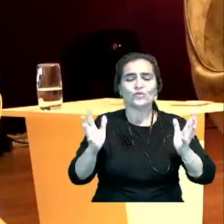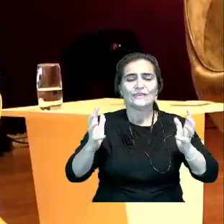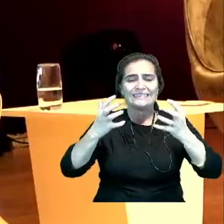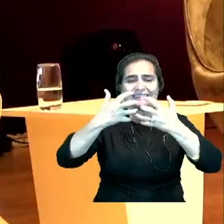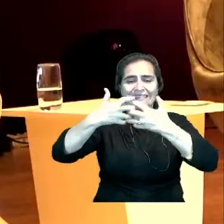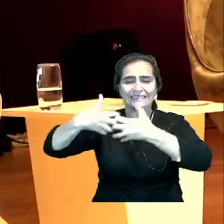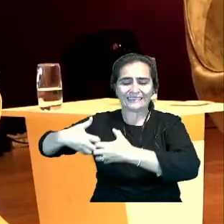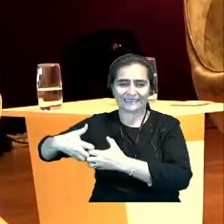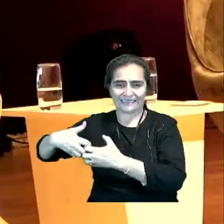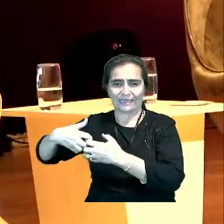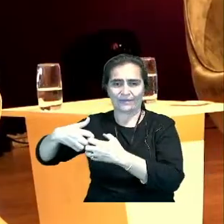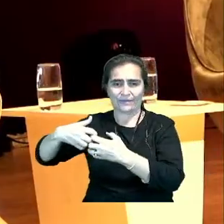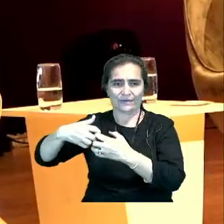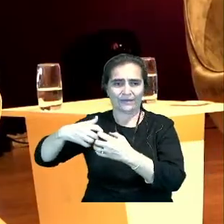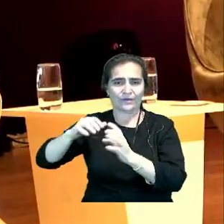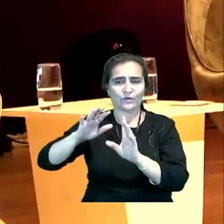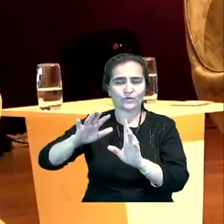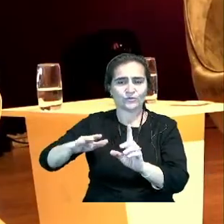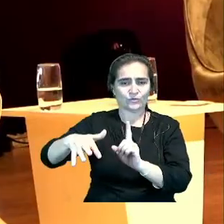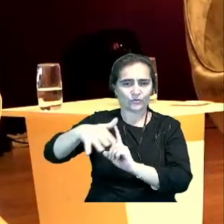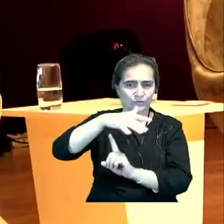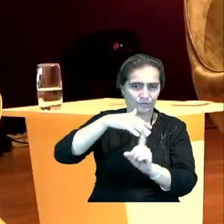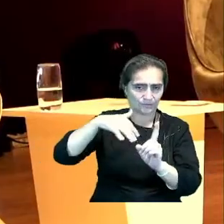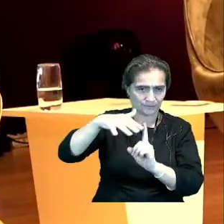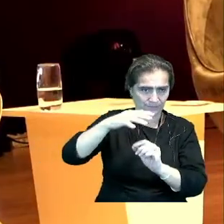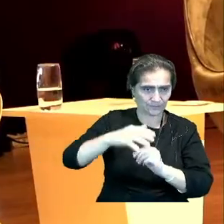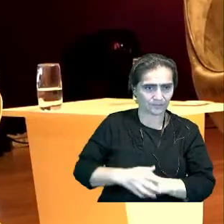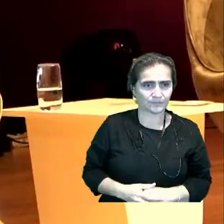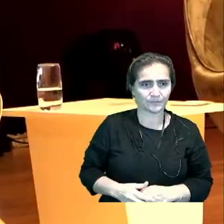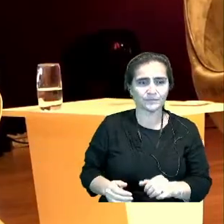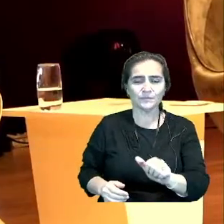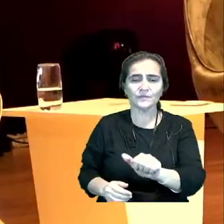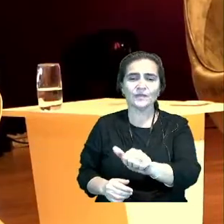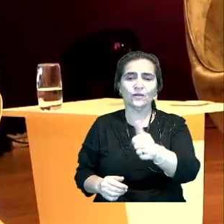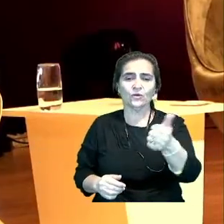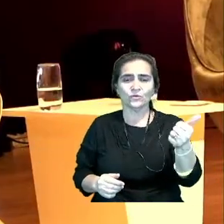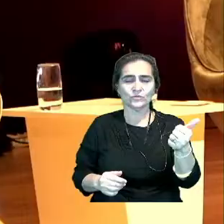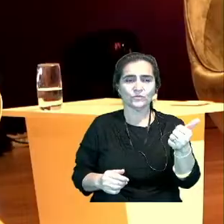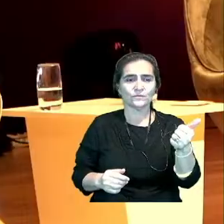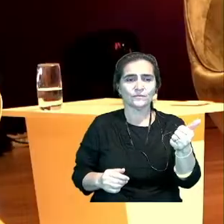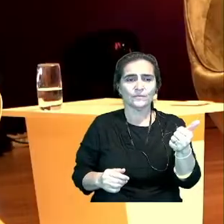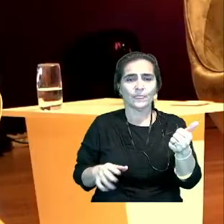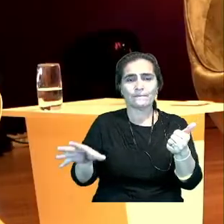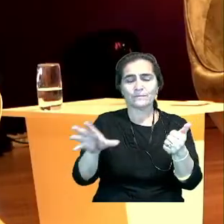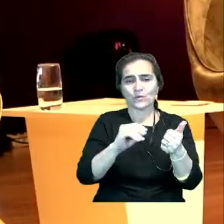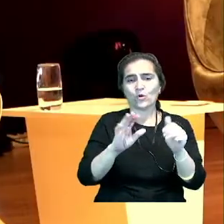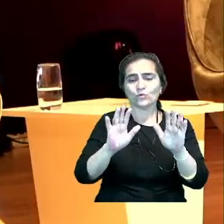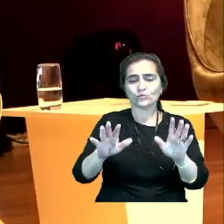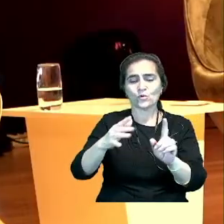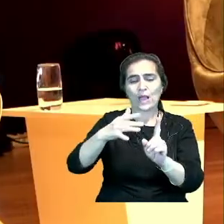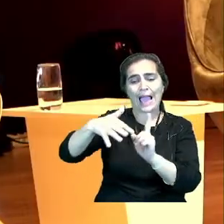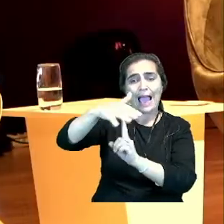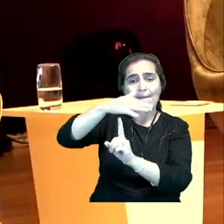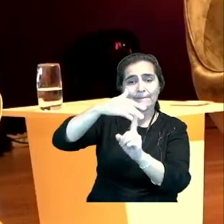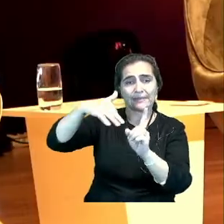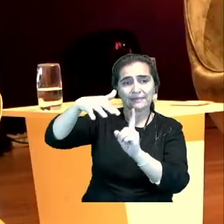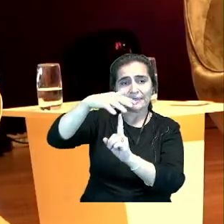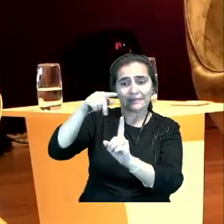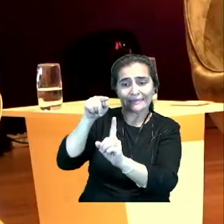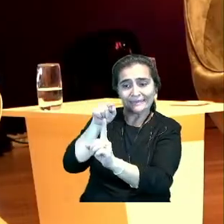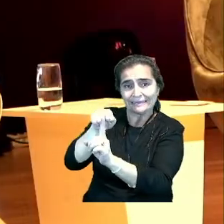economic ecosystem that we need to think about. And the other line of work has to do with the